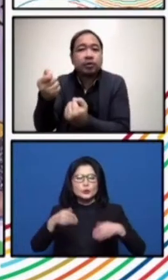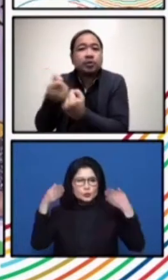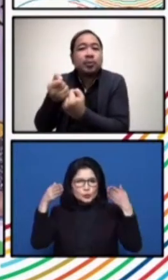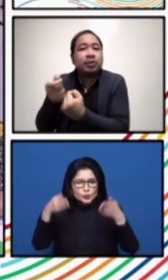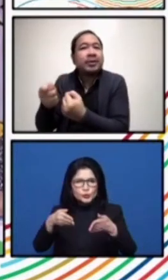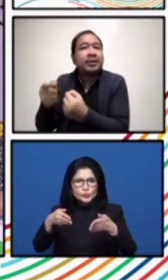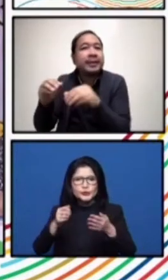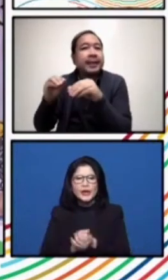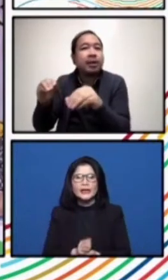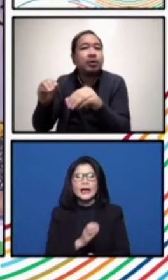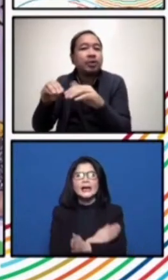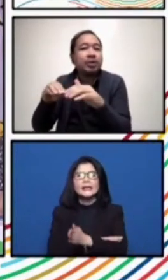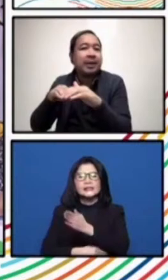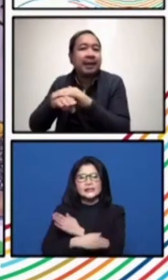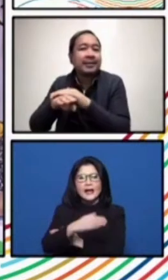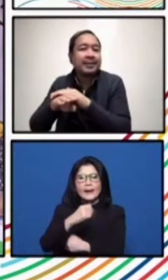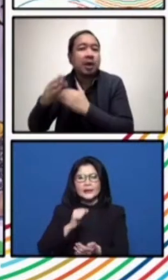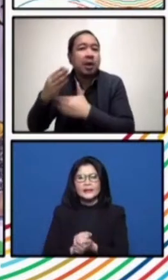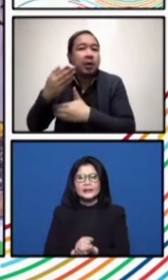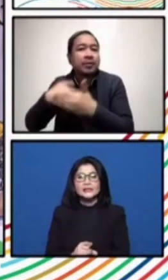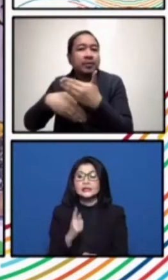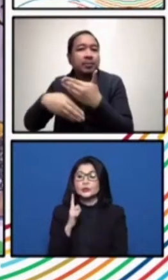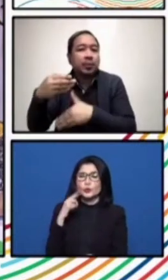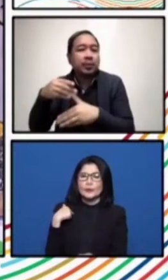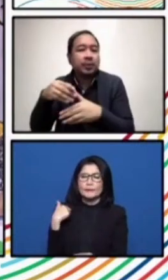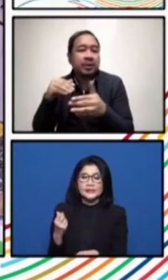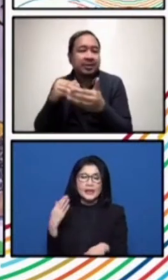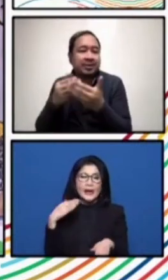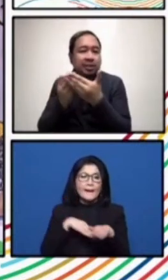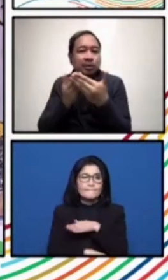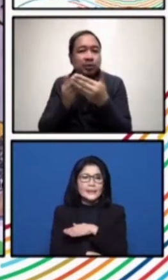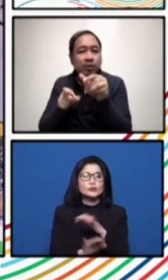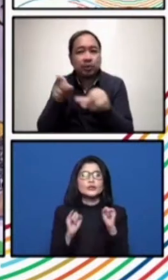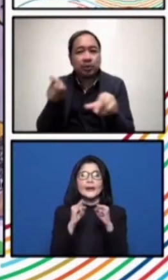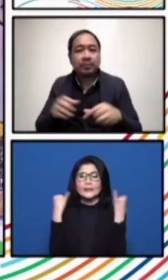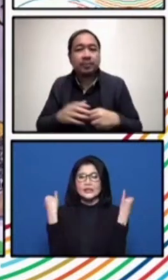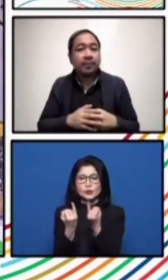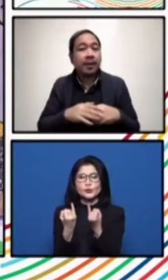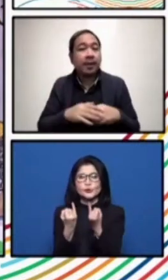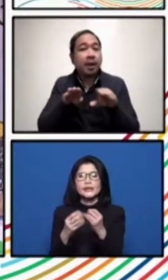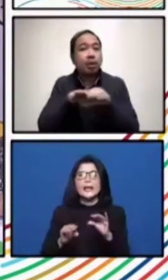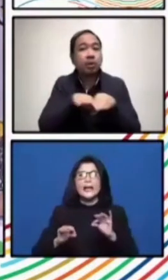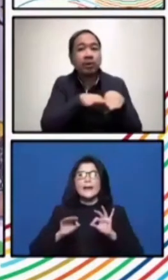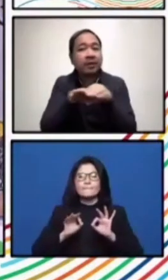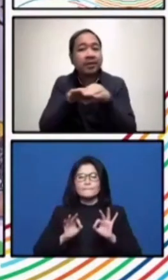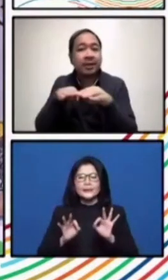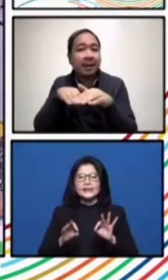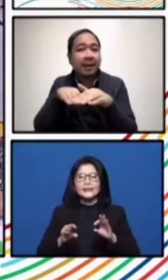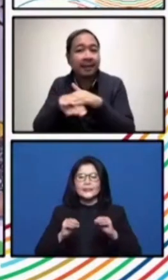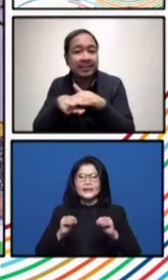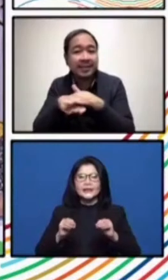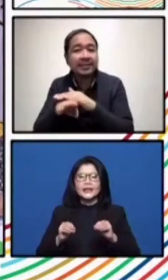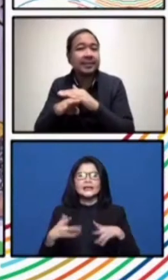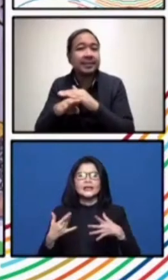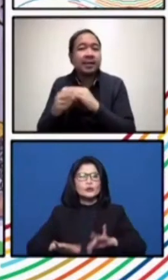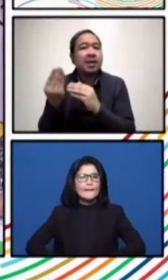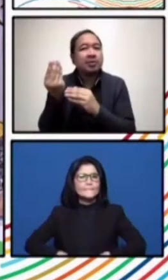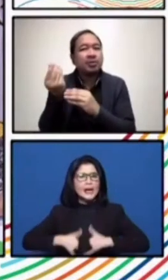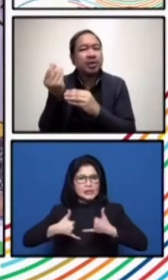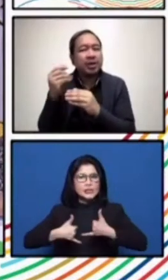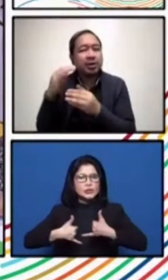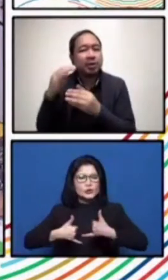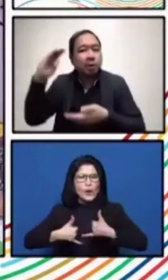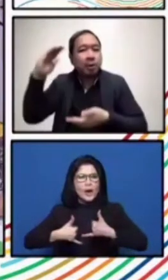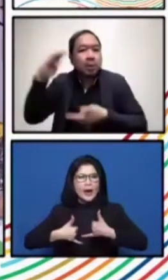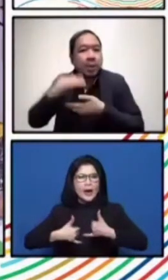with disabilities universal access to Equitable affordable and Quality Health Care nutrition and Rehabilitation